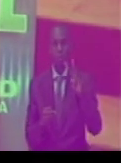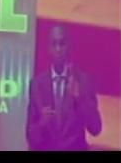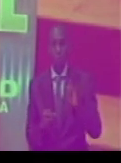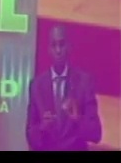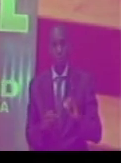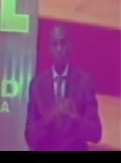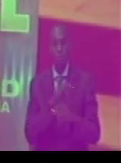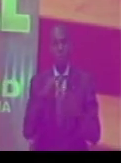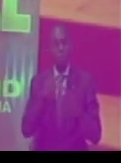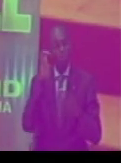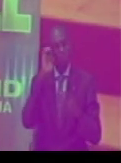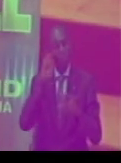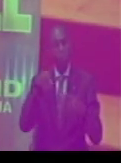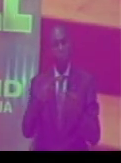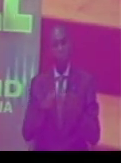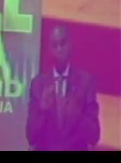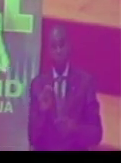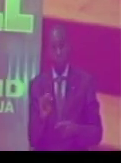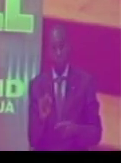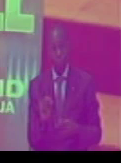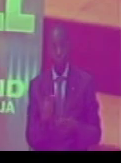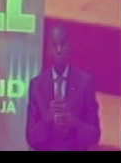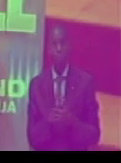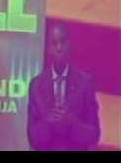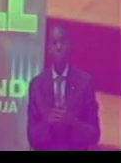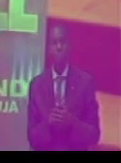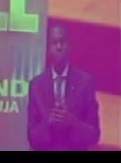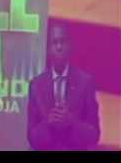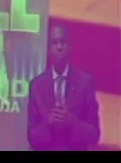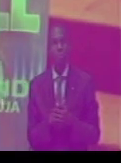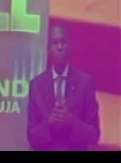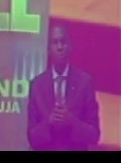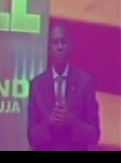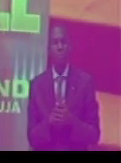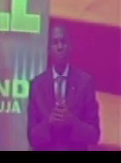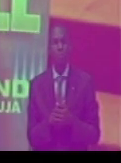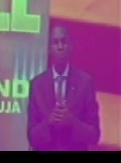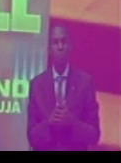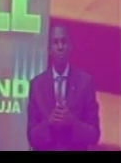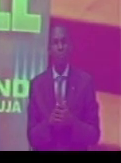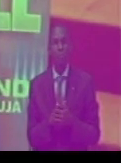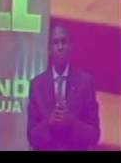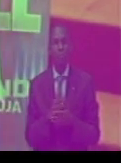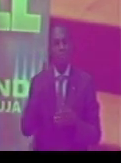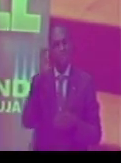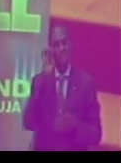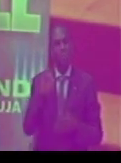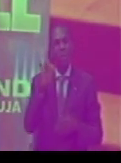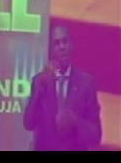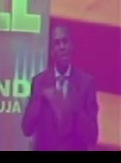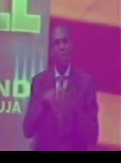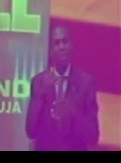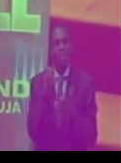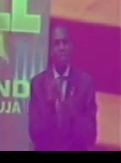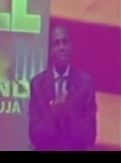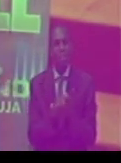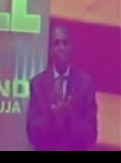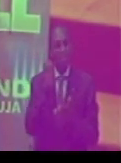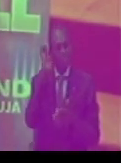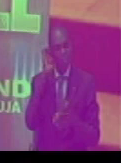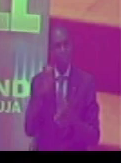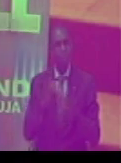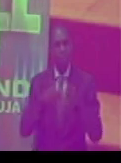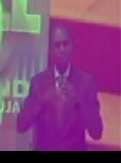2020 when i when i went to the restroom for two for to help myself or to use